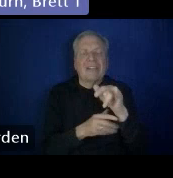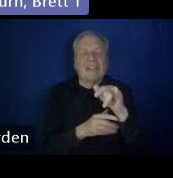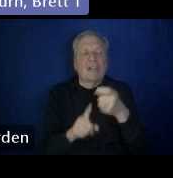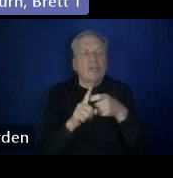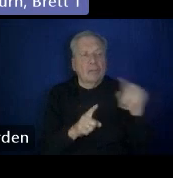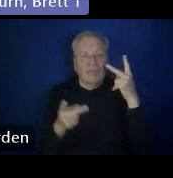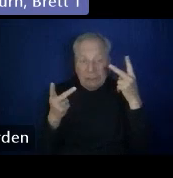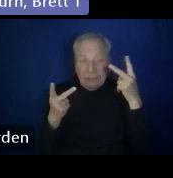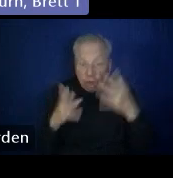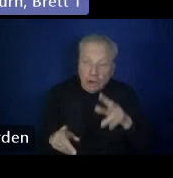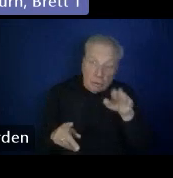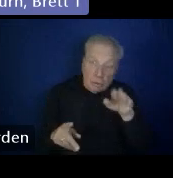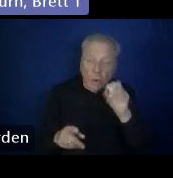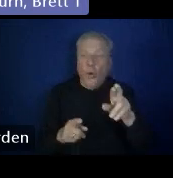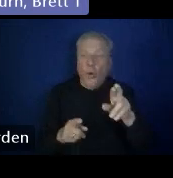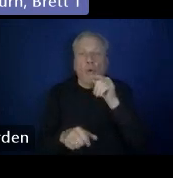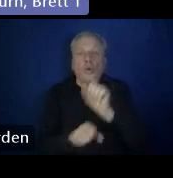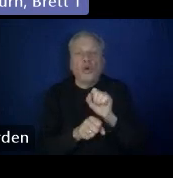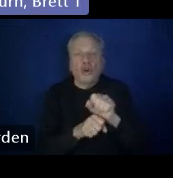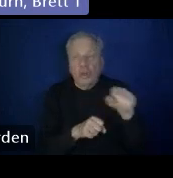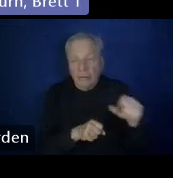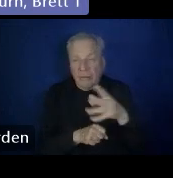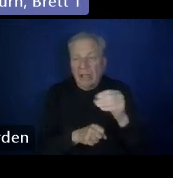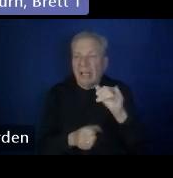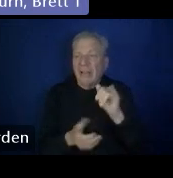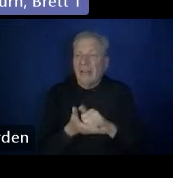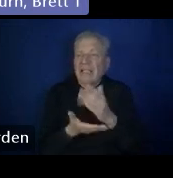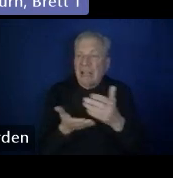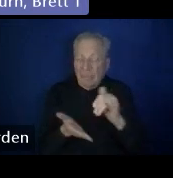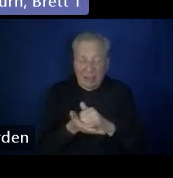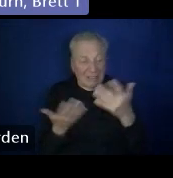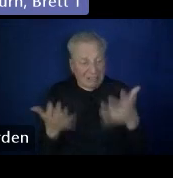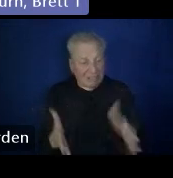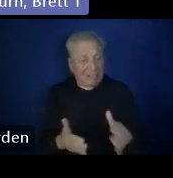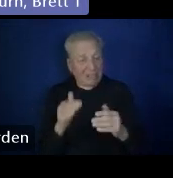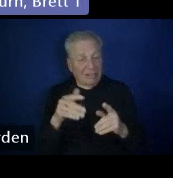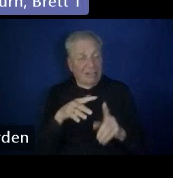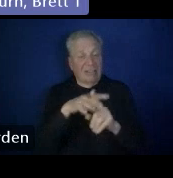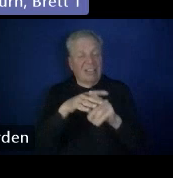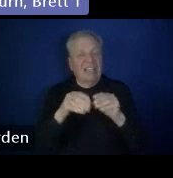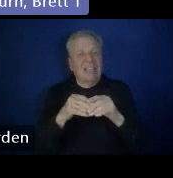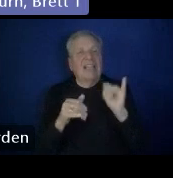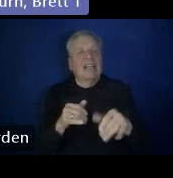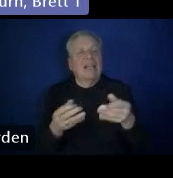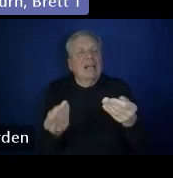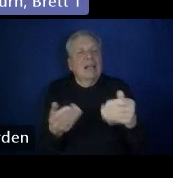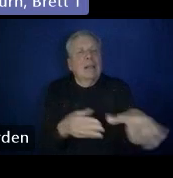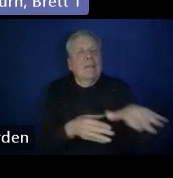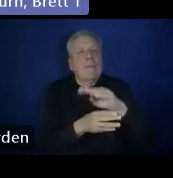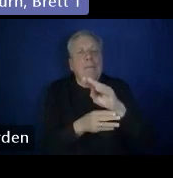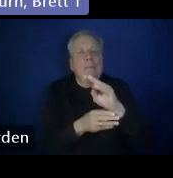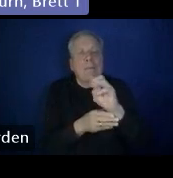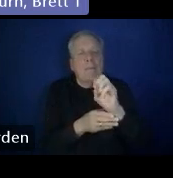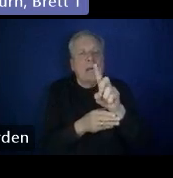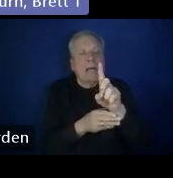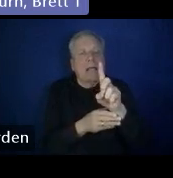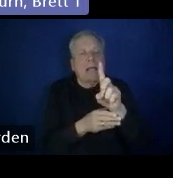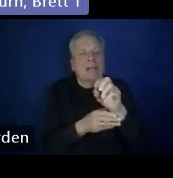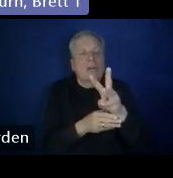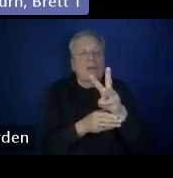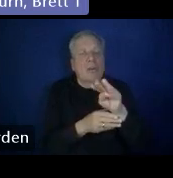sightings. And if we get an area, say there's a female with cubs or something concentrating in a certain meadow eating biscuit root or yampa, you may see a sign like